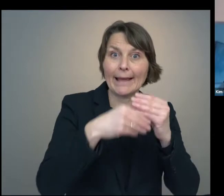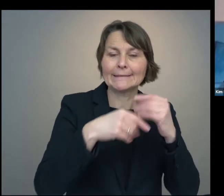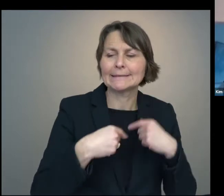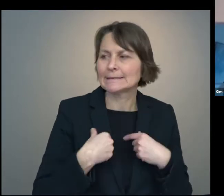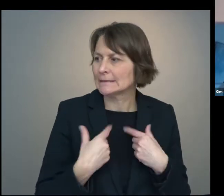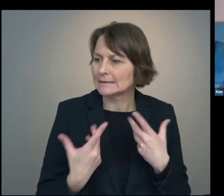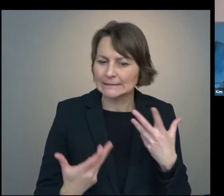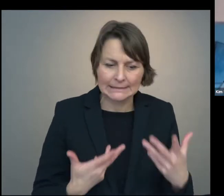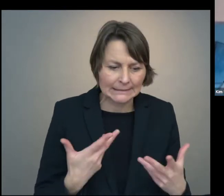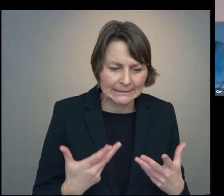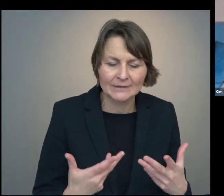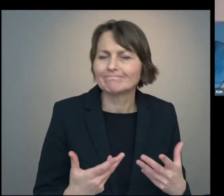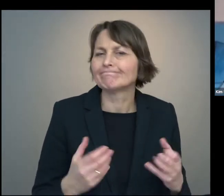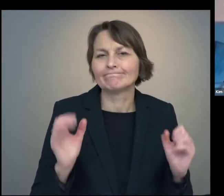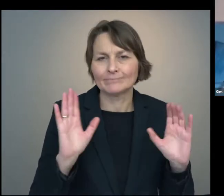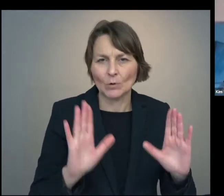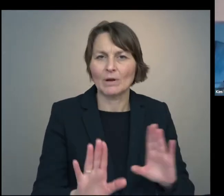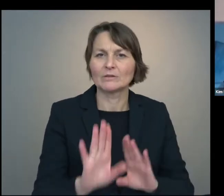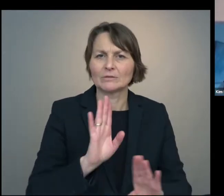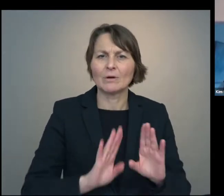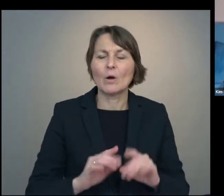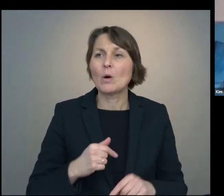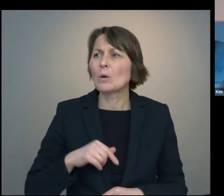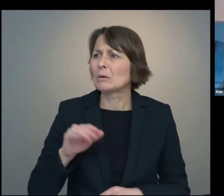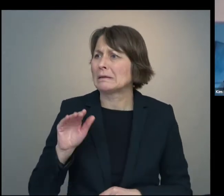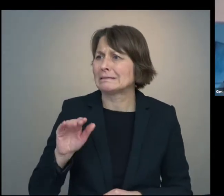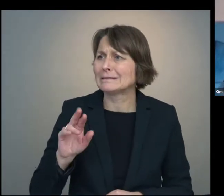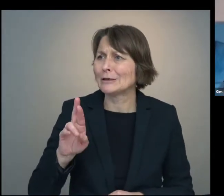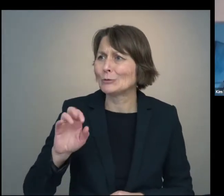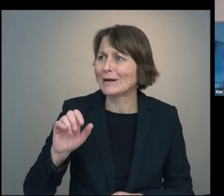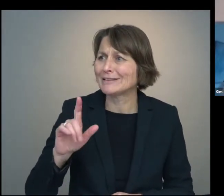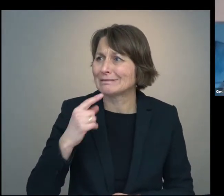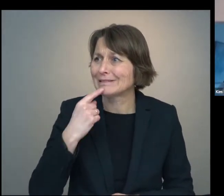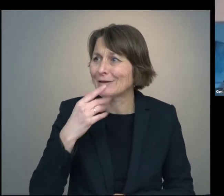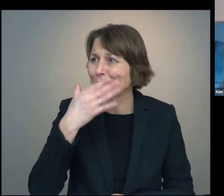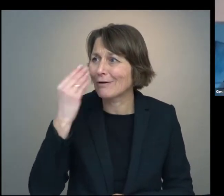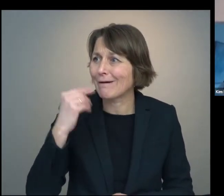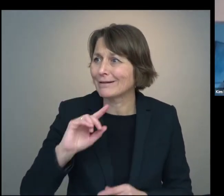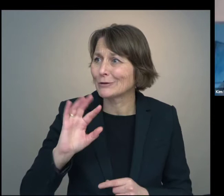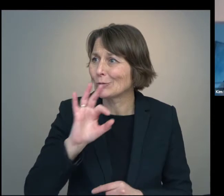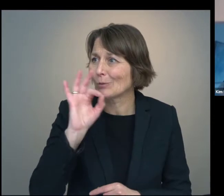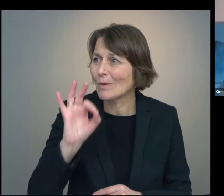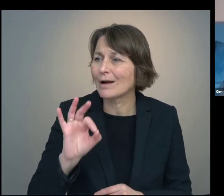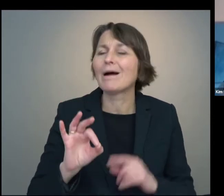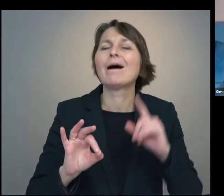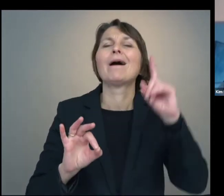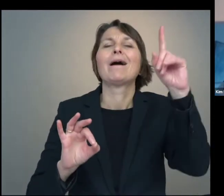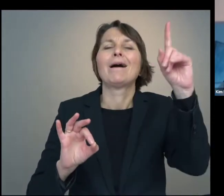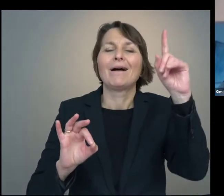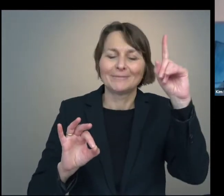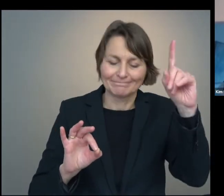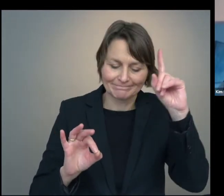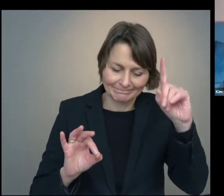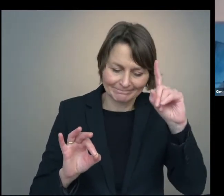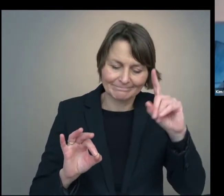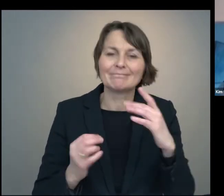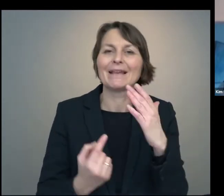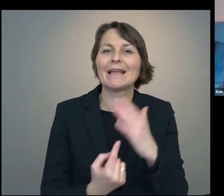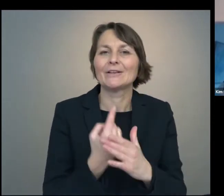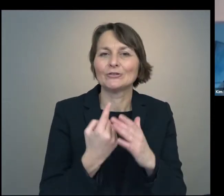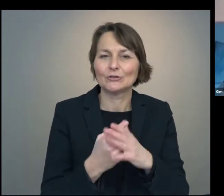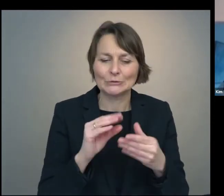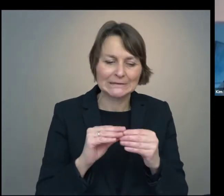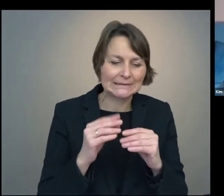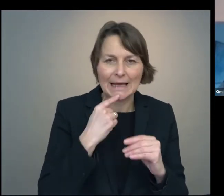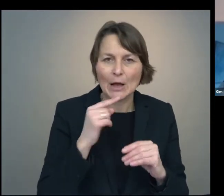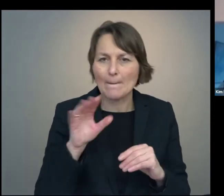Yeah, now I forgot the original question, Rachel, but I can just say it was about issues. Yeah, issues. Yeah.